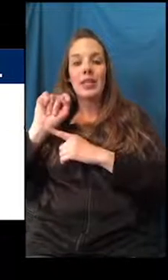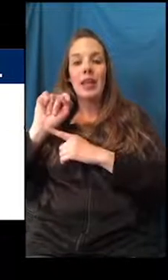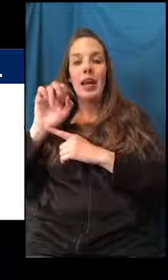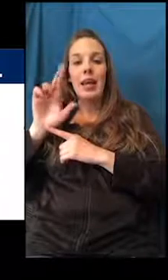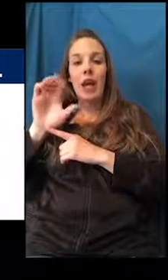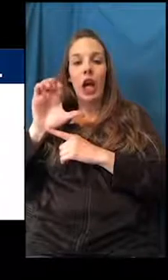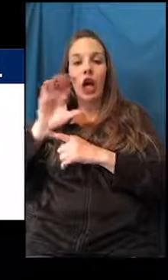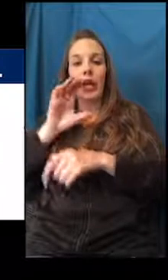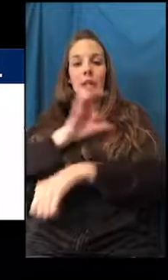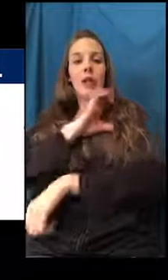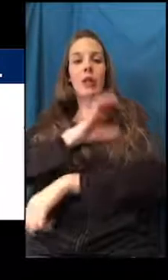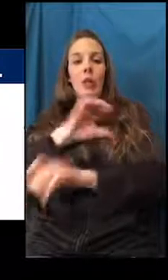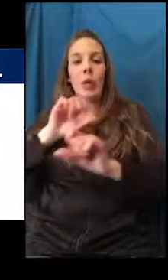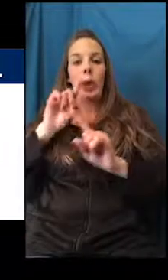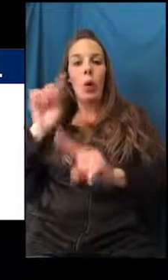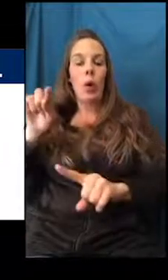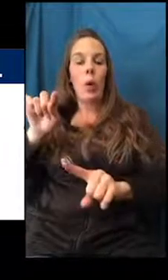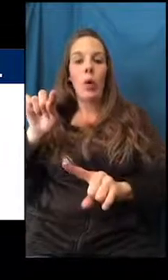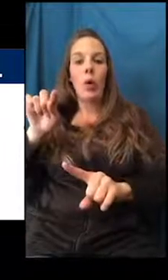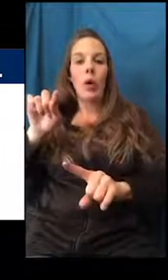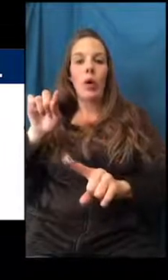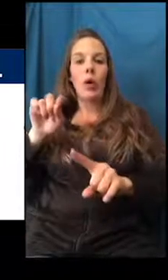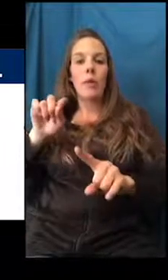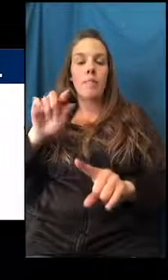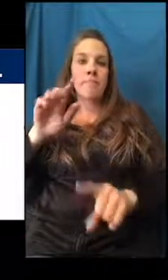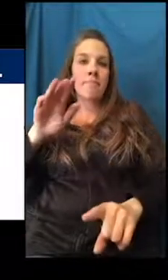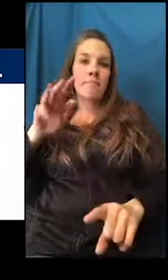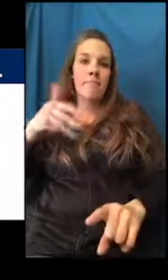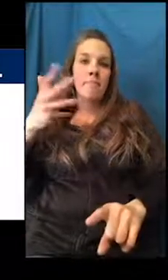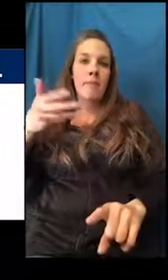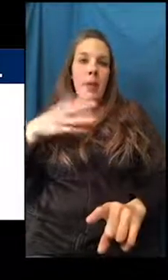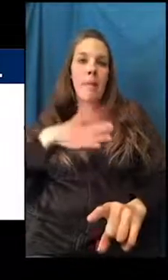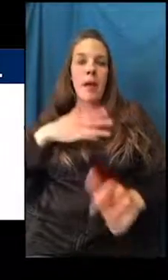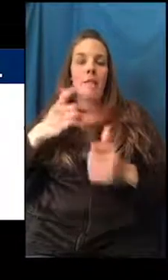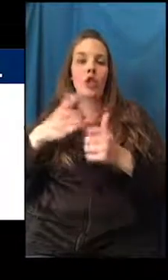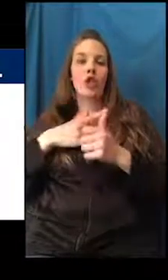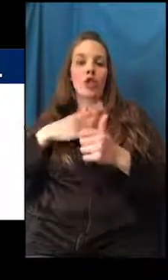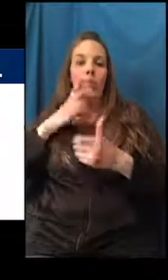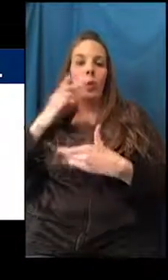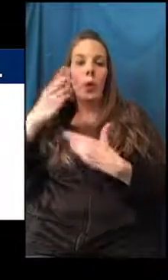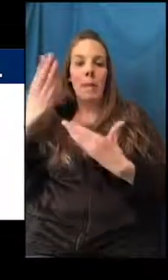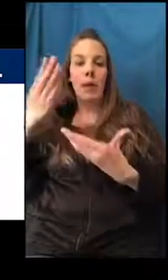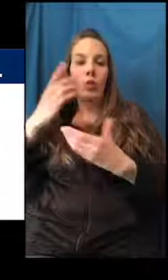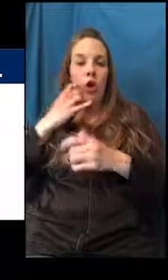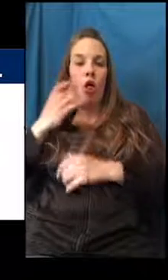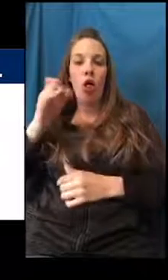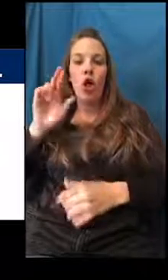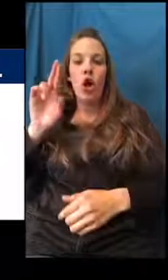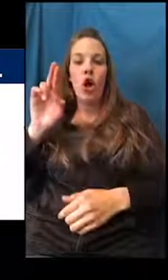at. Would be my first recommendation is to call one of the urgent care clinics.